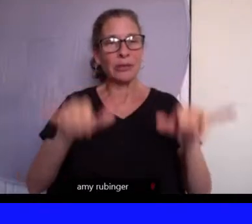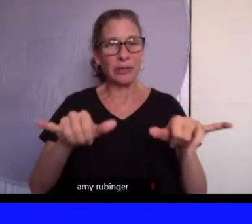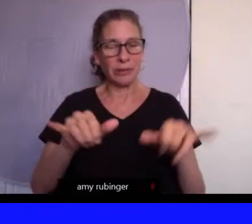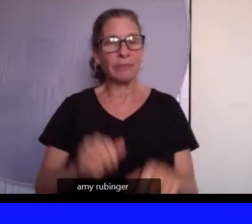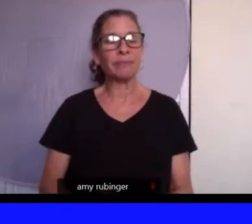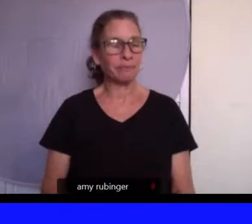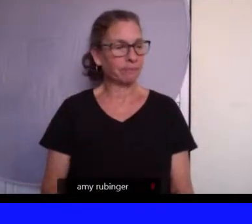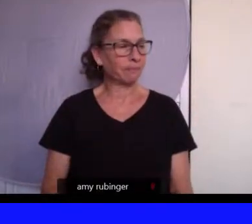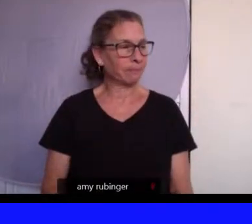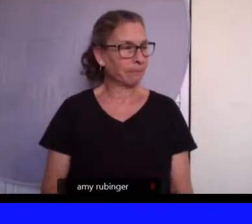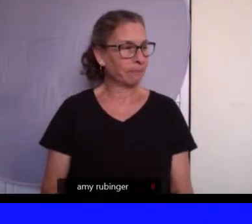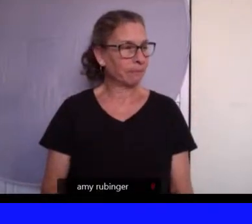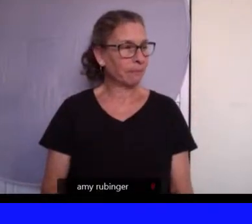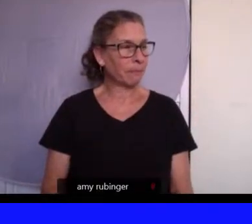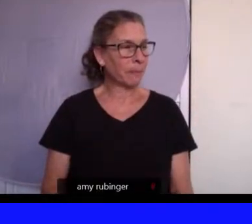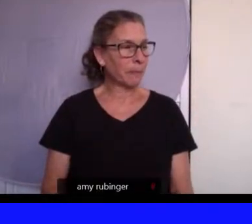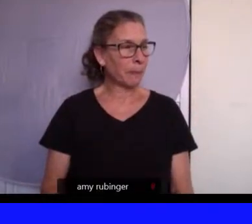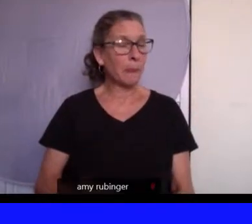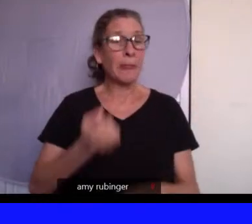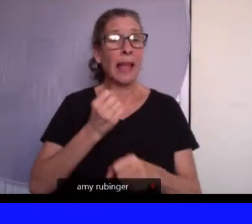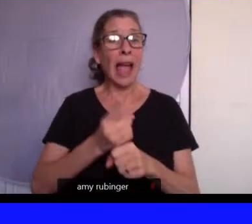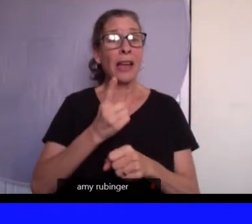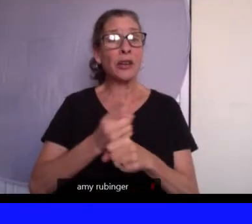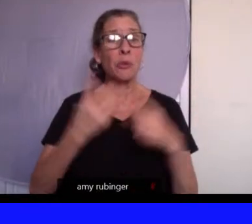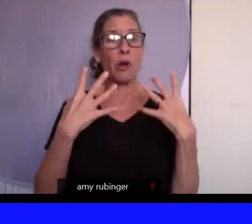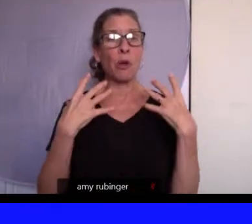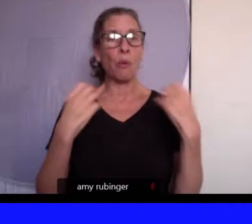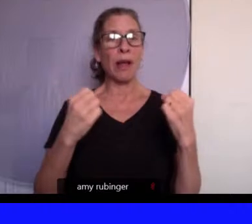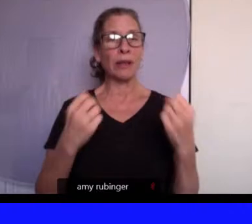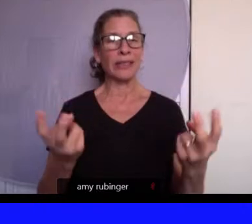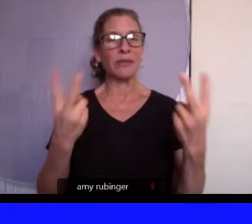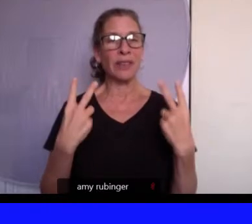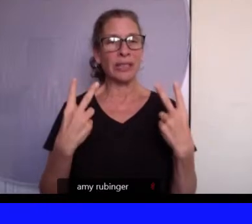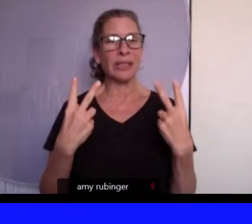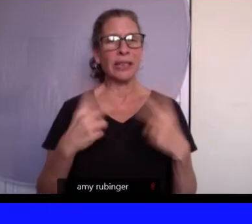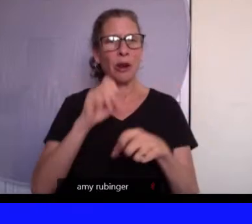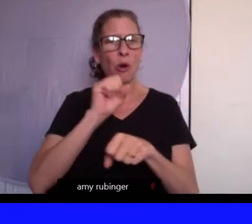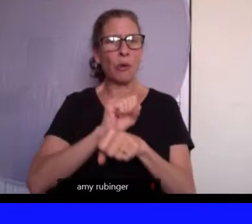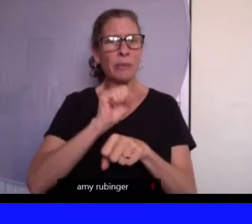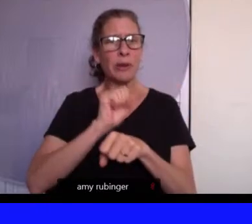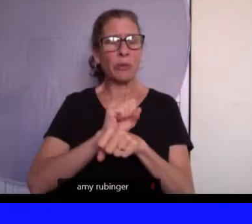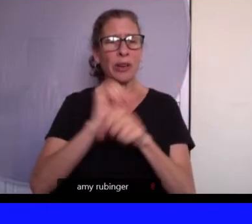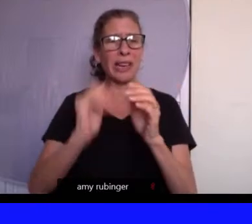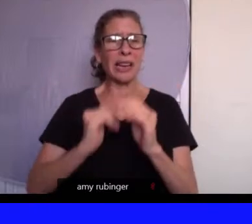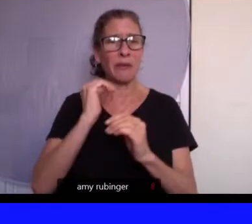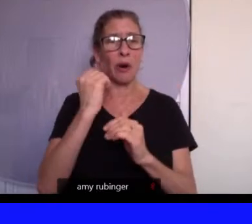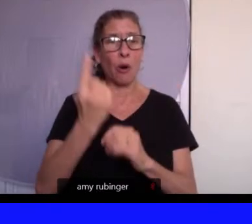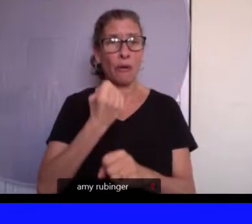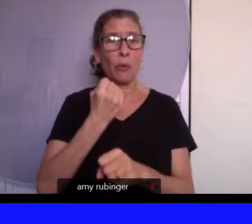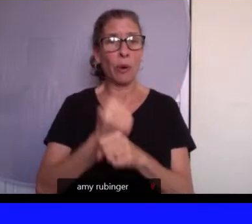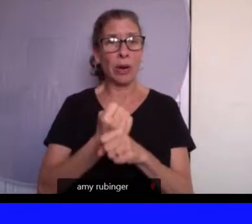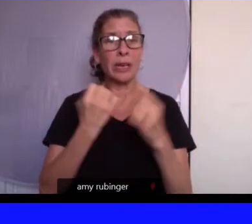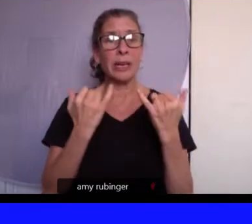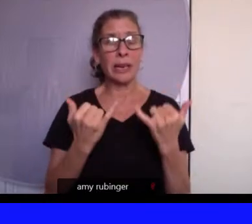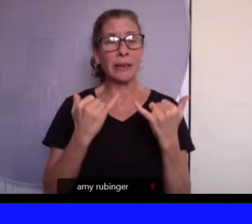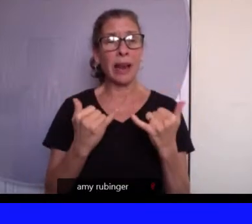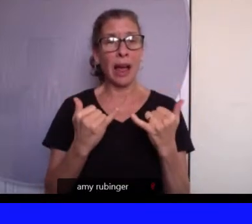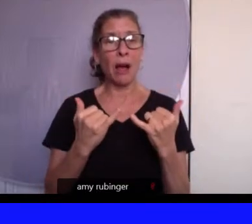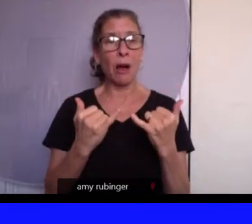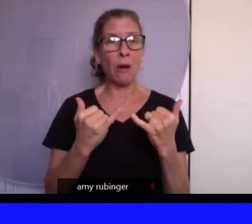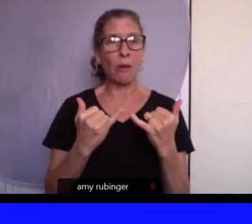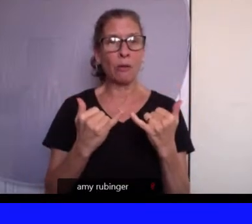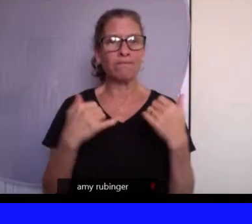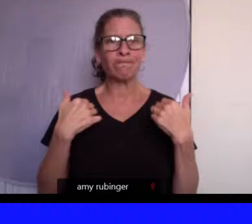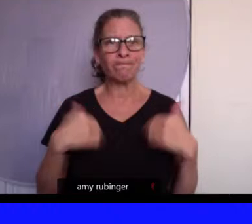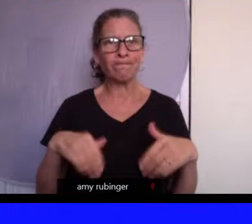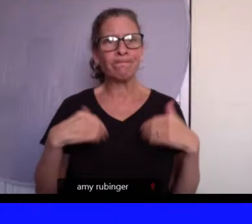been implemented in H&H, but it should be. It's really all interventions that